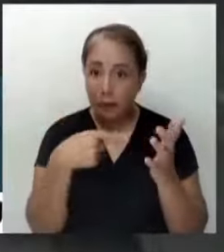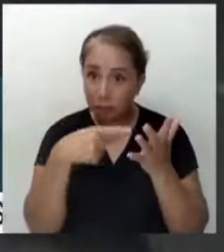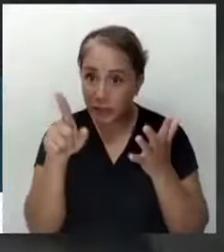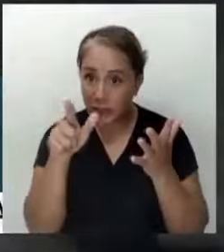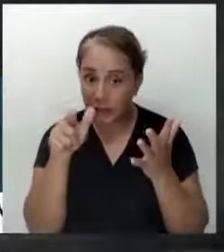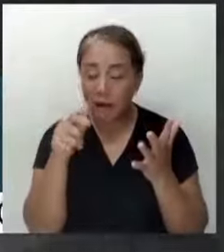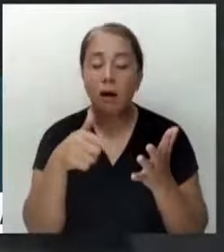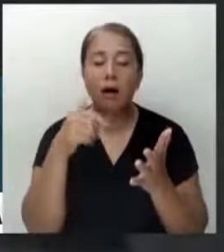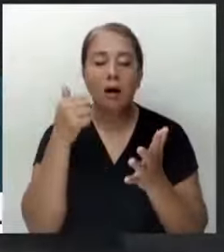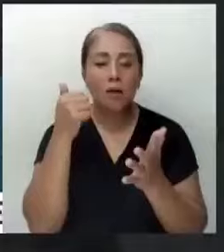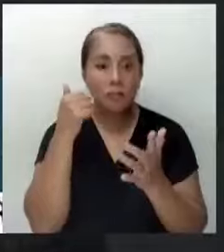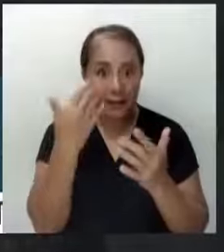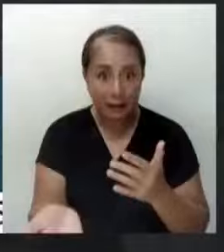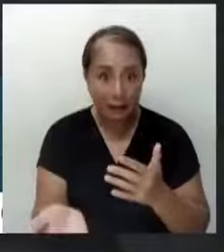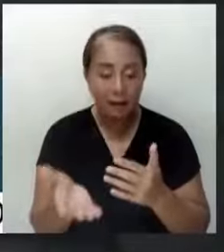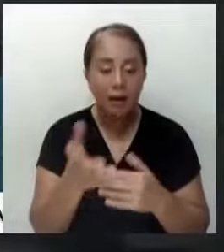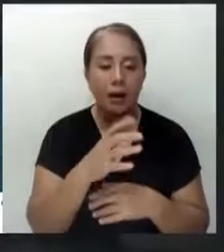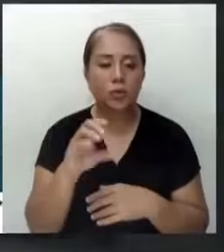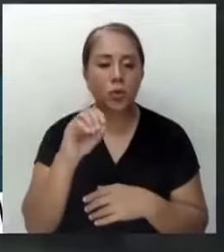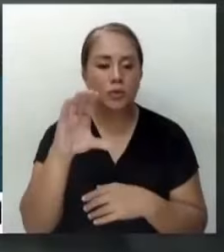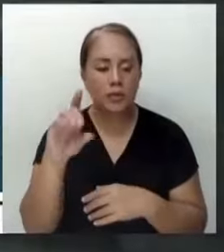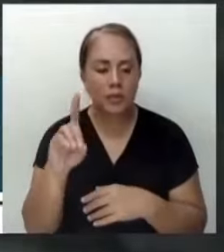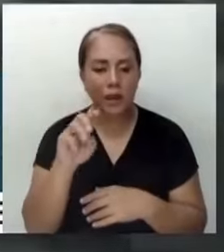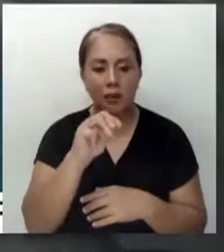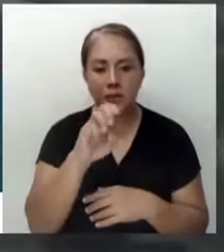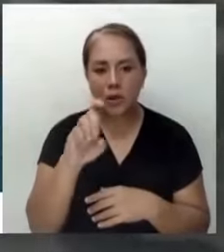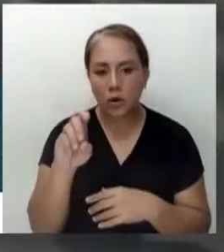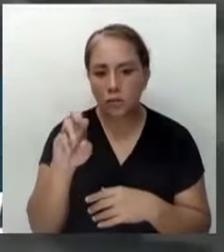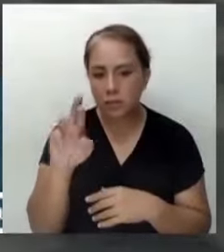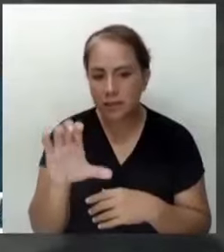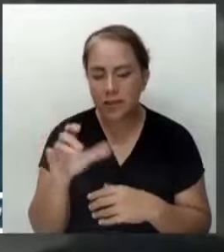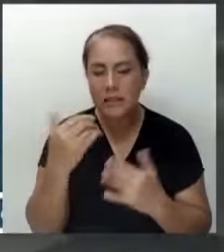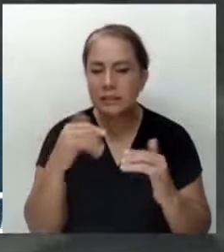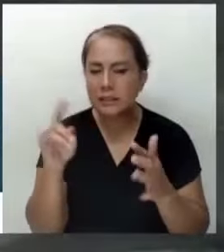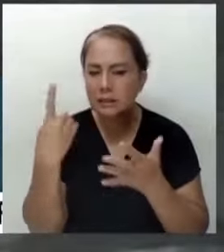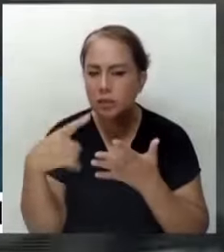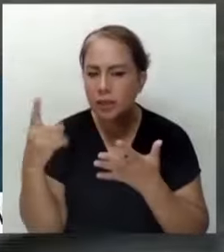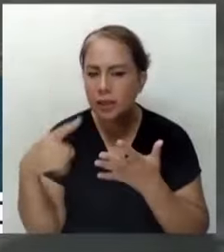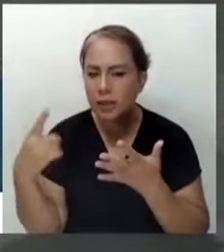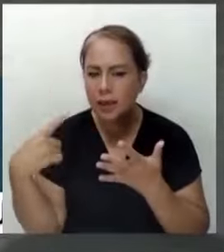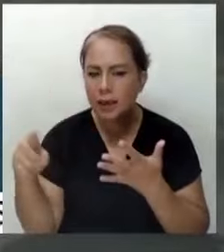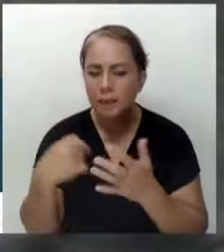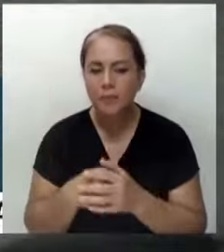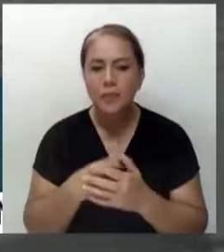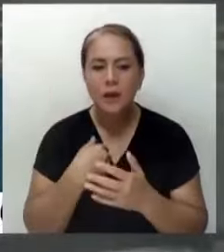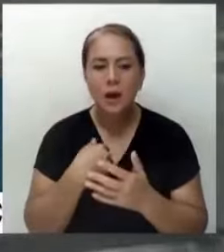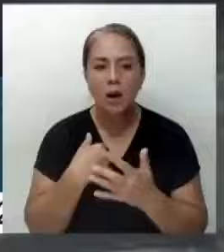Aghon, and the OCD and the NDRRMC are still verifying these 5 other